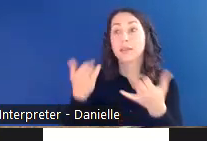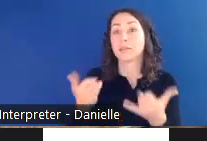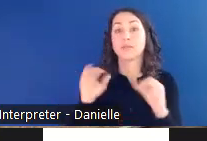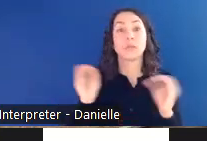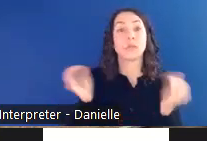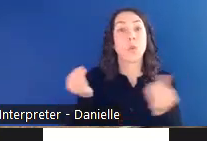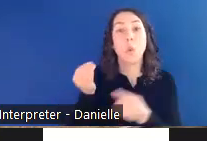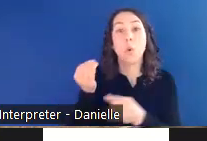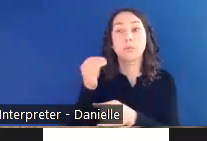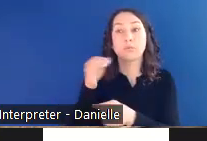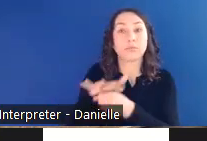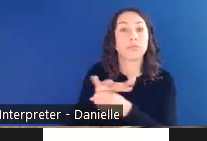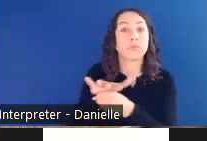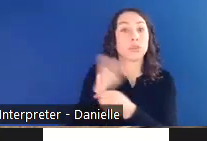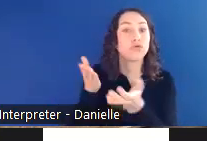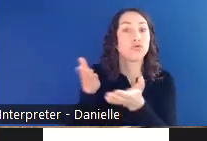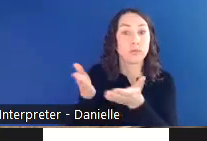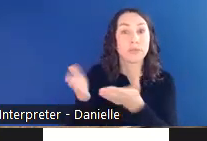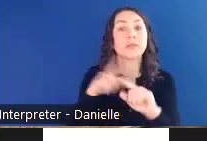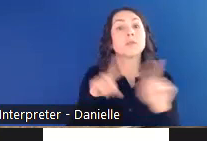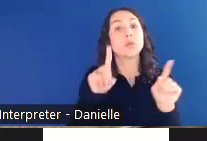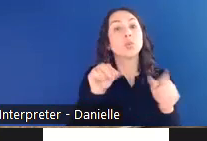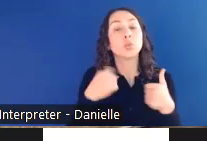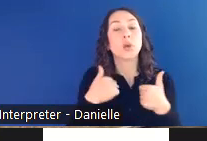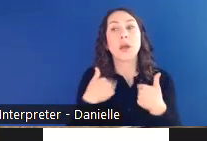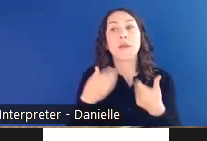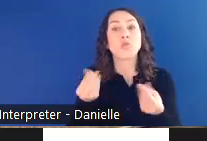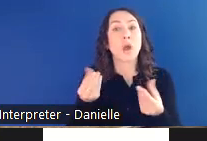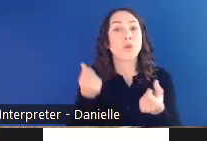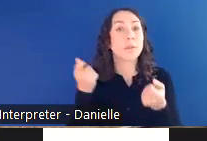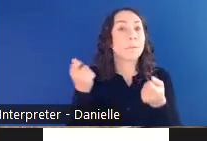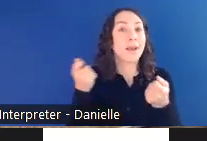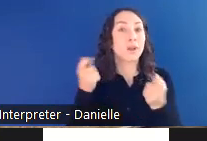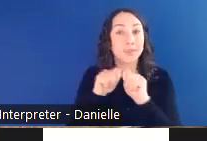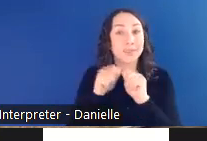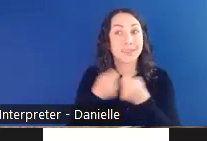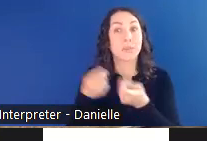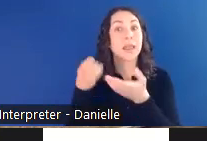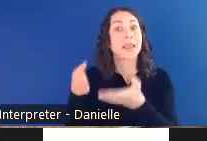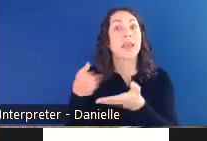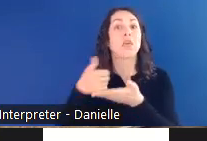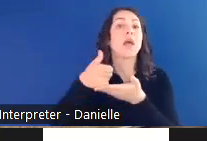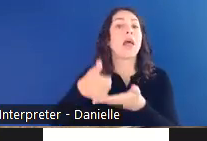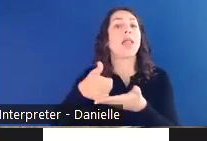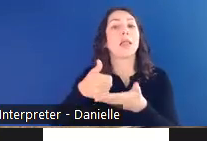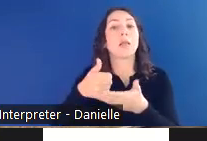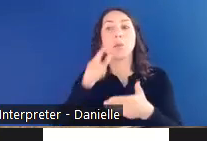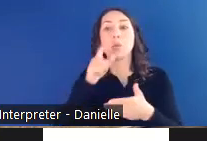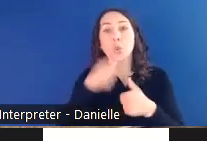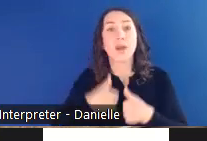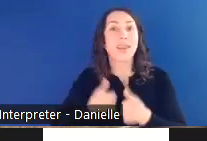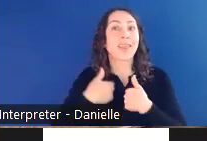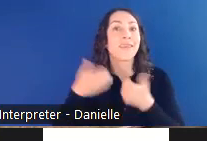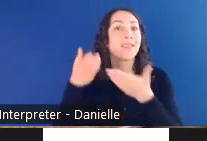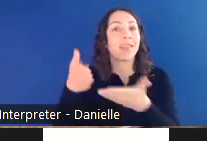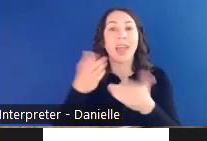provided there, but they do have, on-site property management team to help assist tenants in a variety of ways.